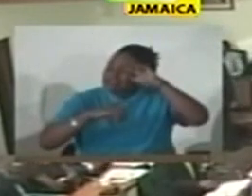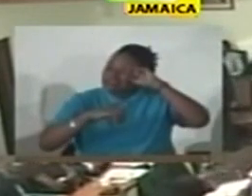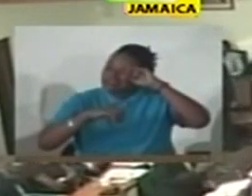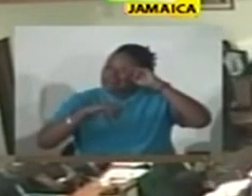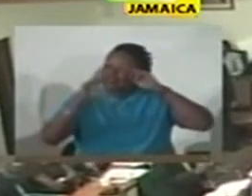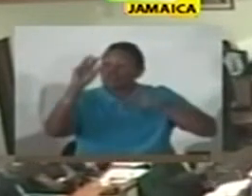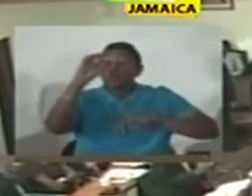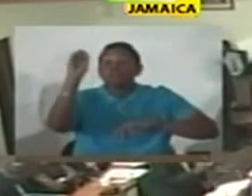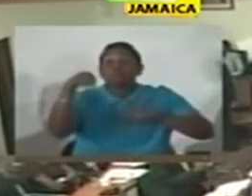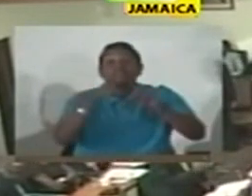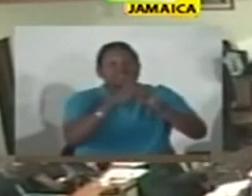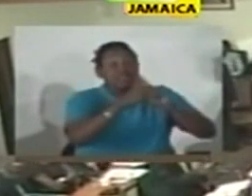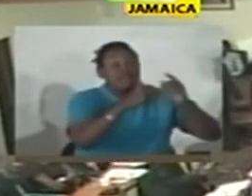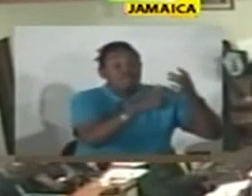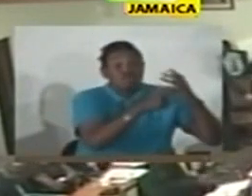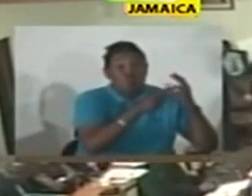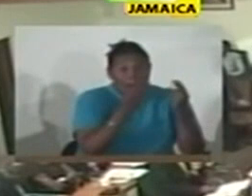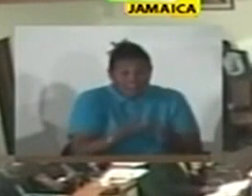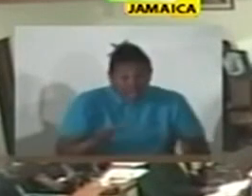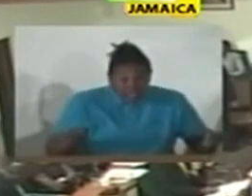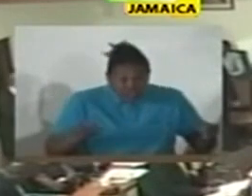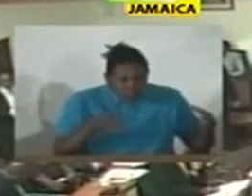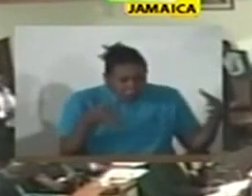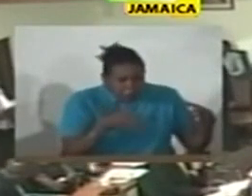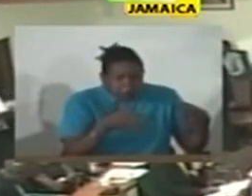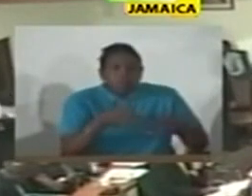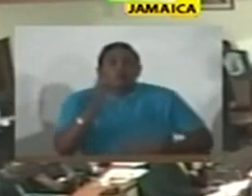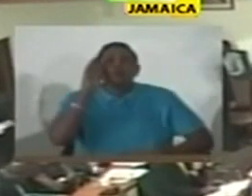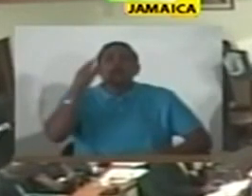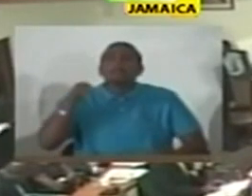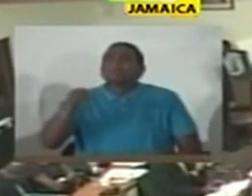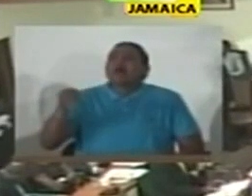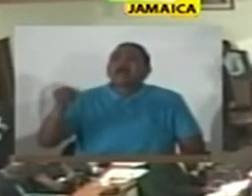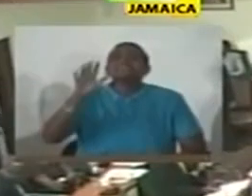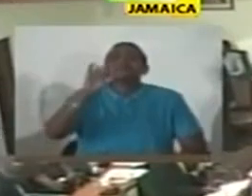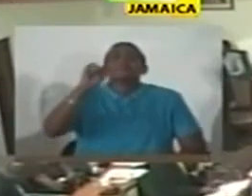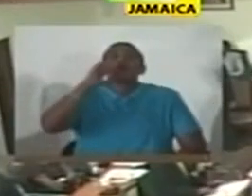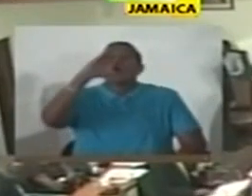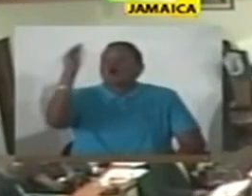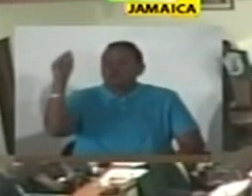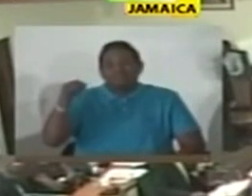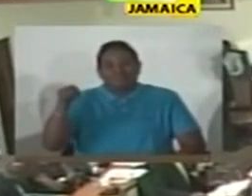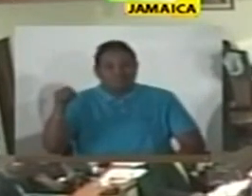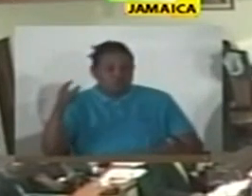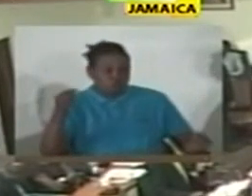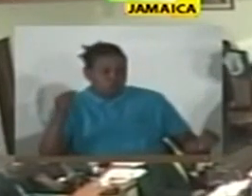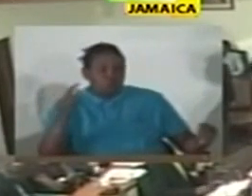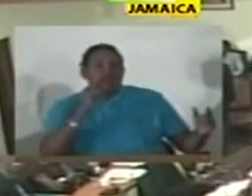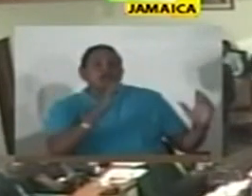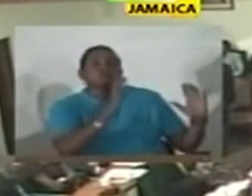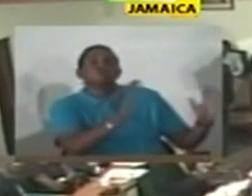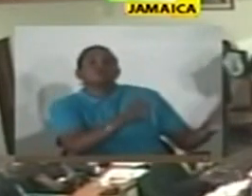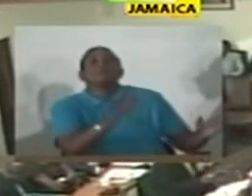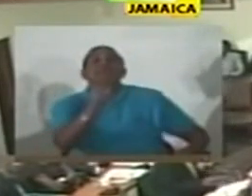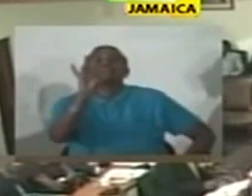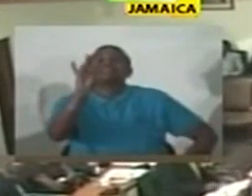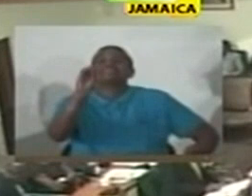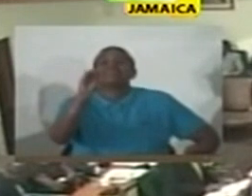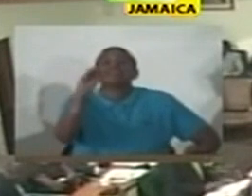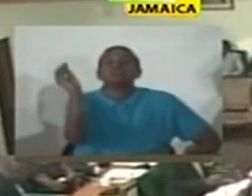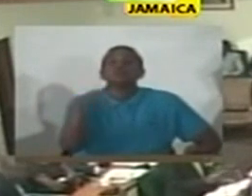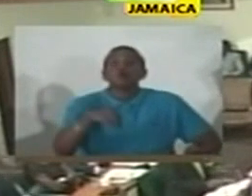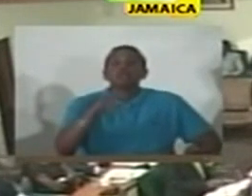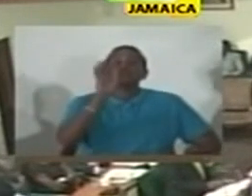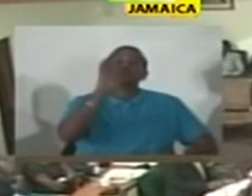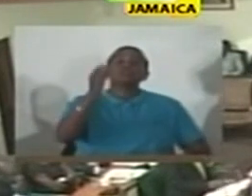of the required material will be planted by the company, and the remaining 70% to